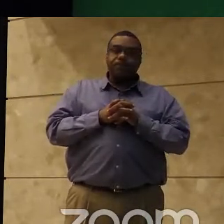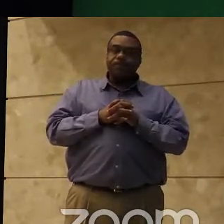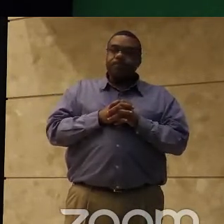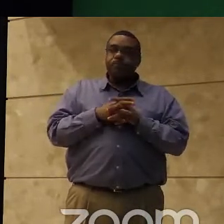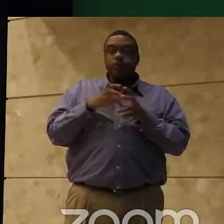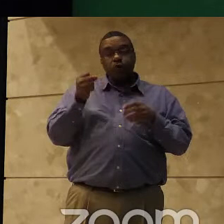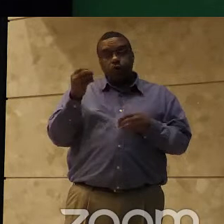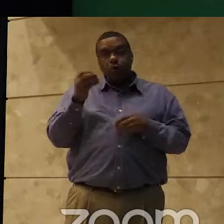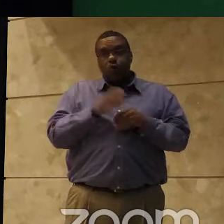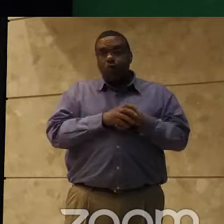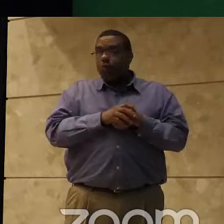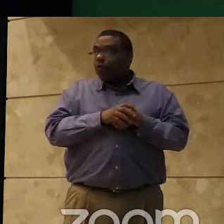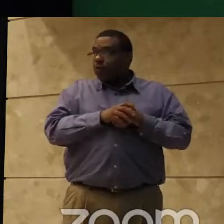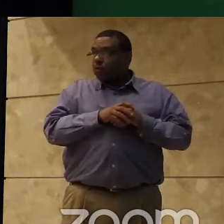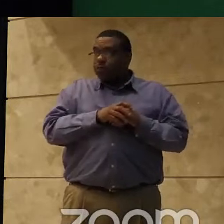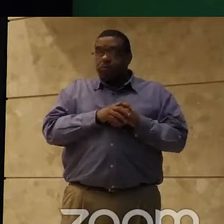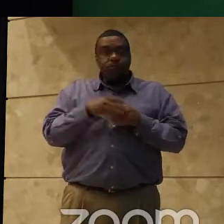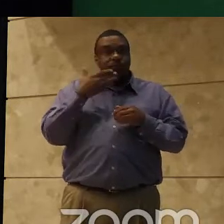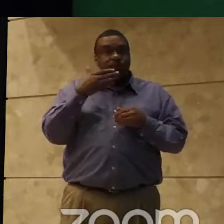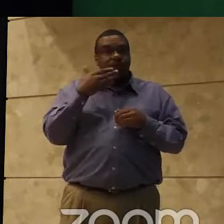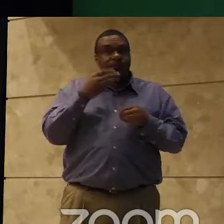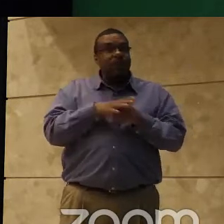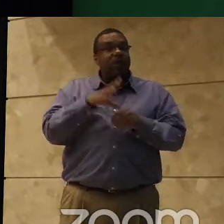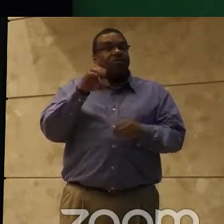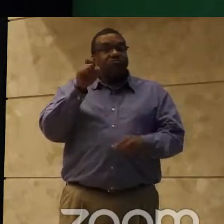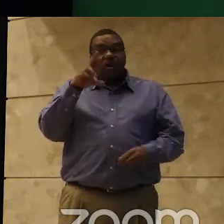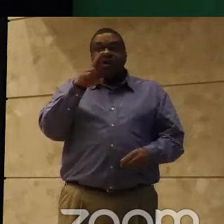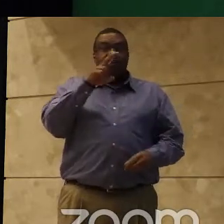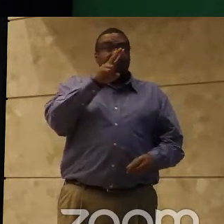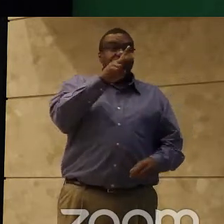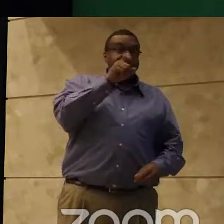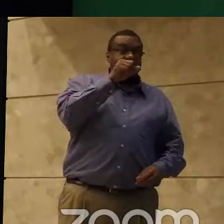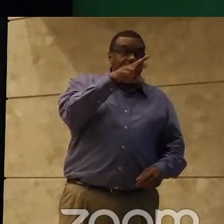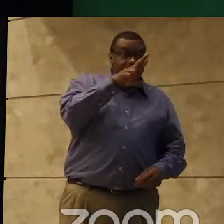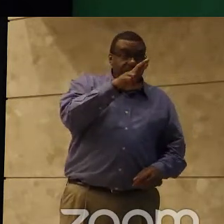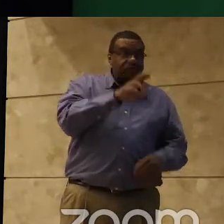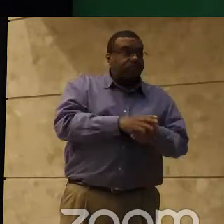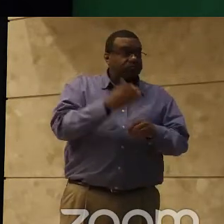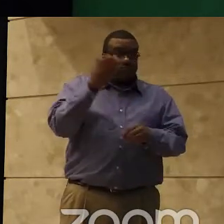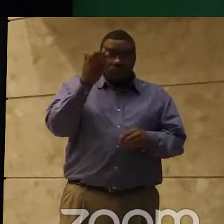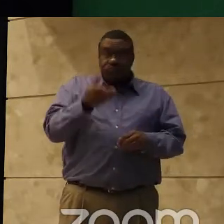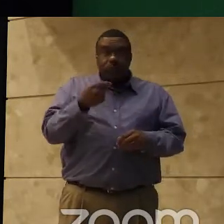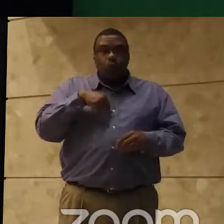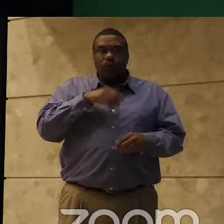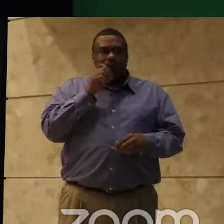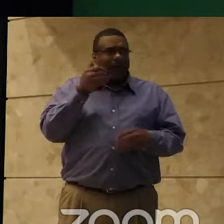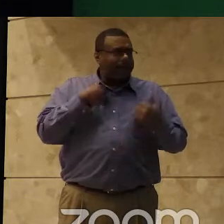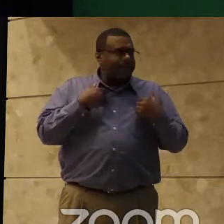So, thank you to Dr. Vassar. We don't quite have the